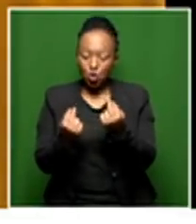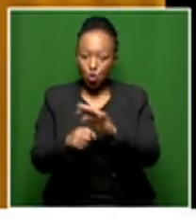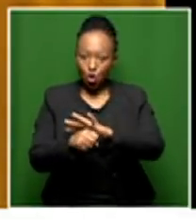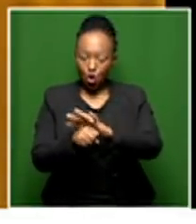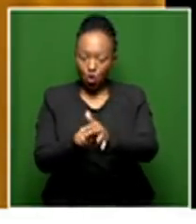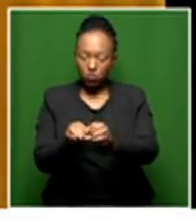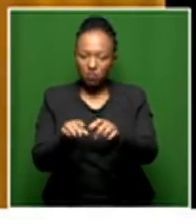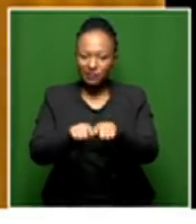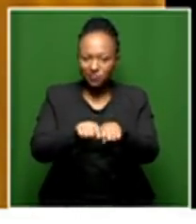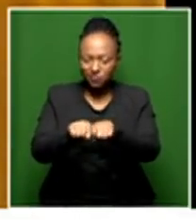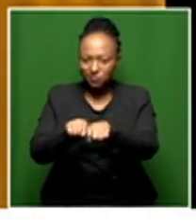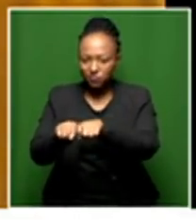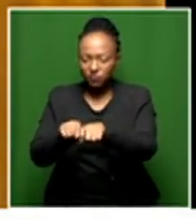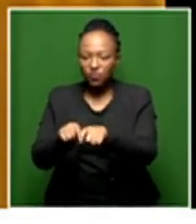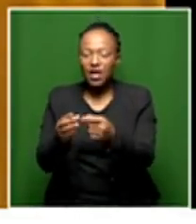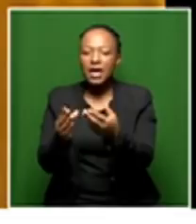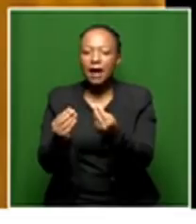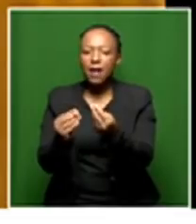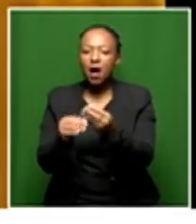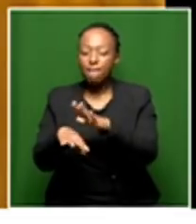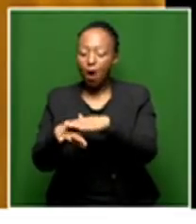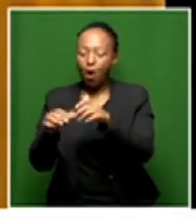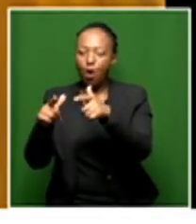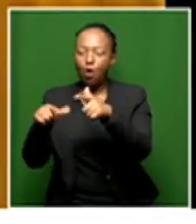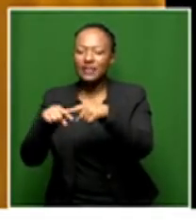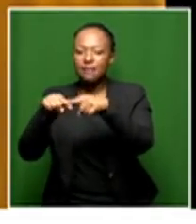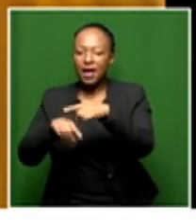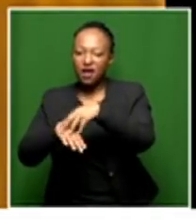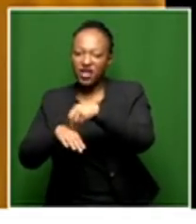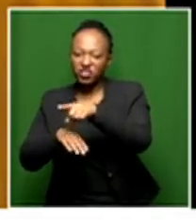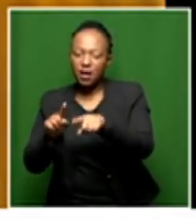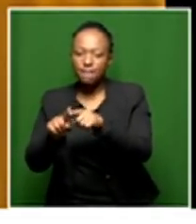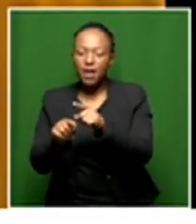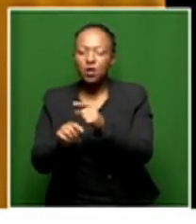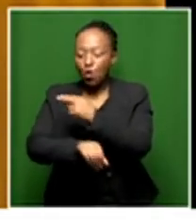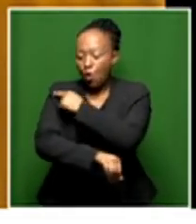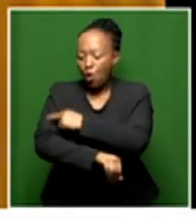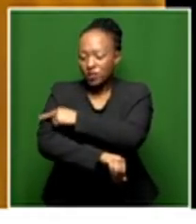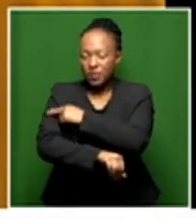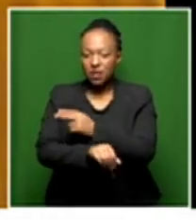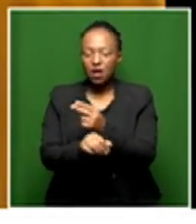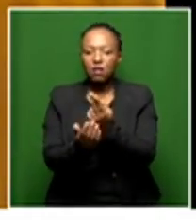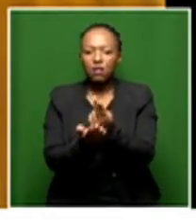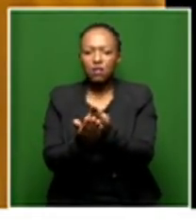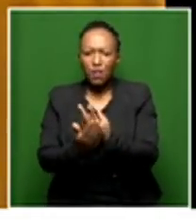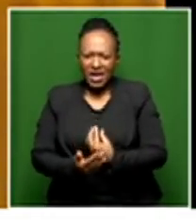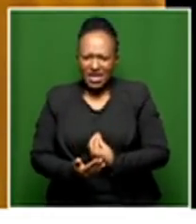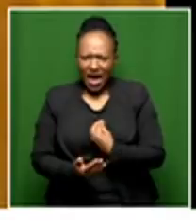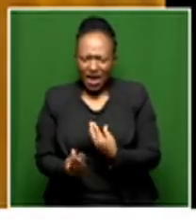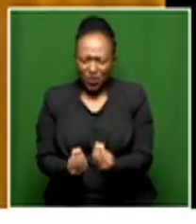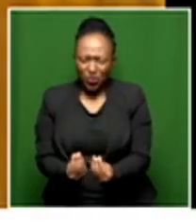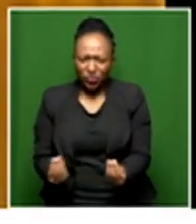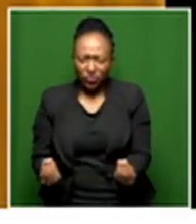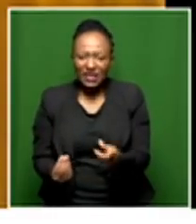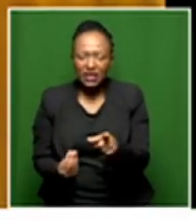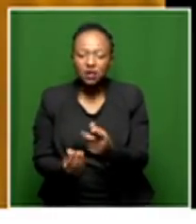or testing positive, that increases with age. But in terms of admissions, we tend to see the younger children being admitted. So we